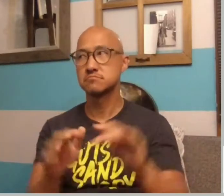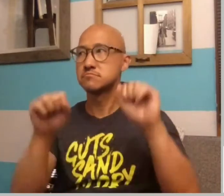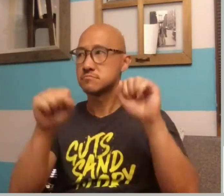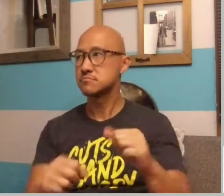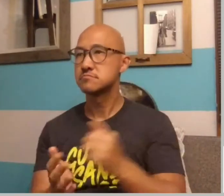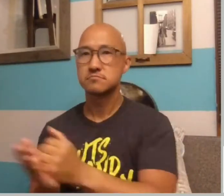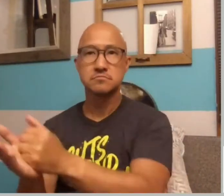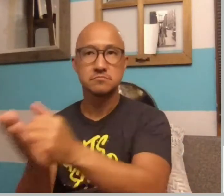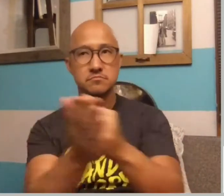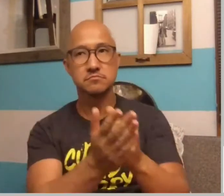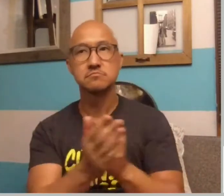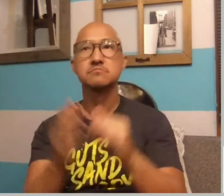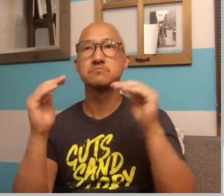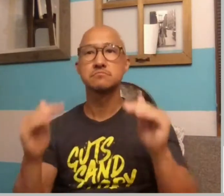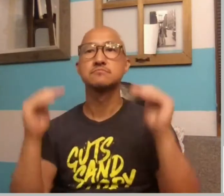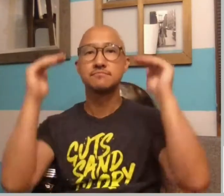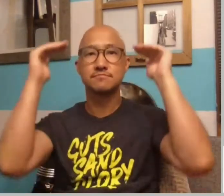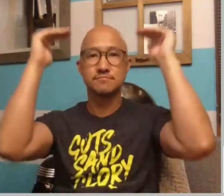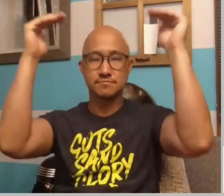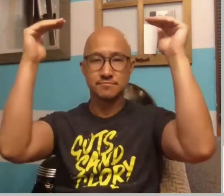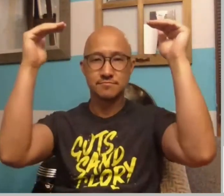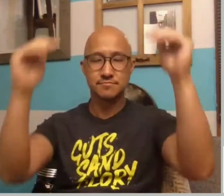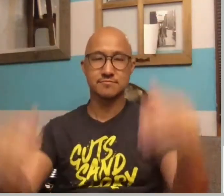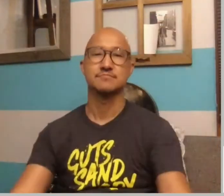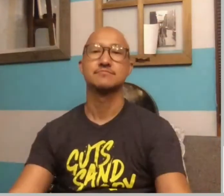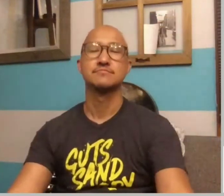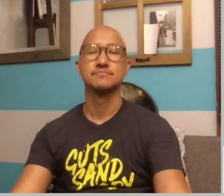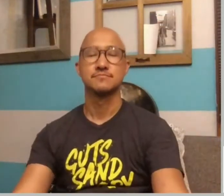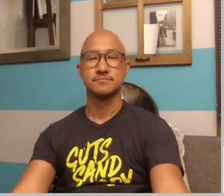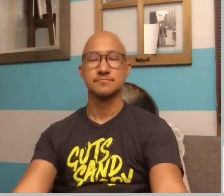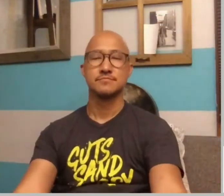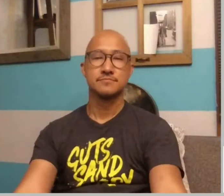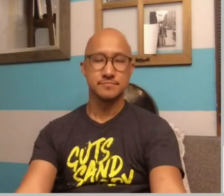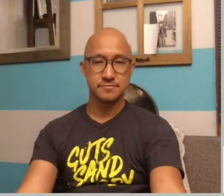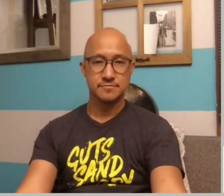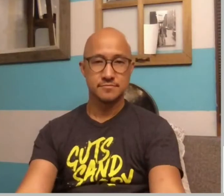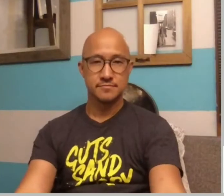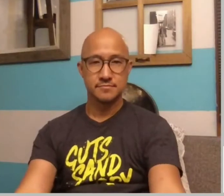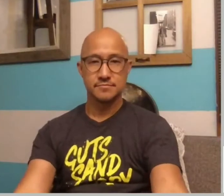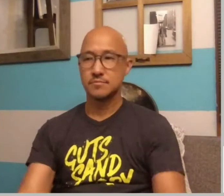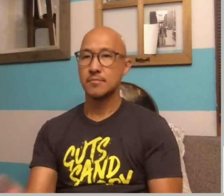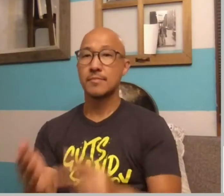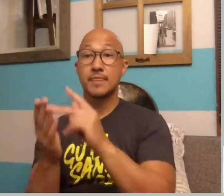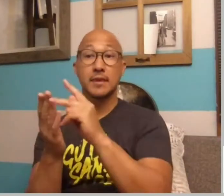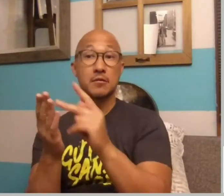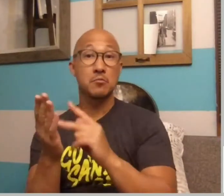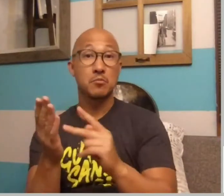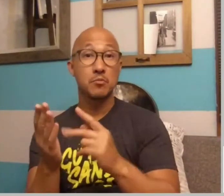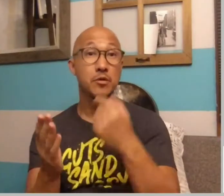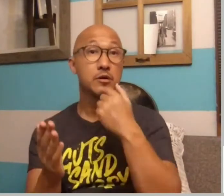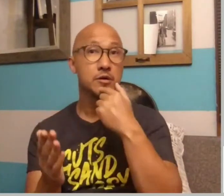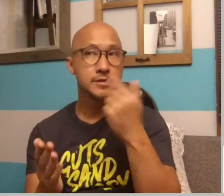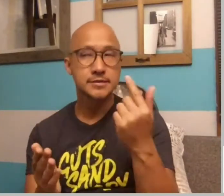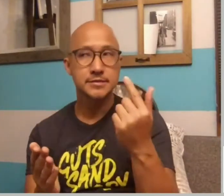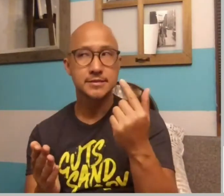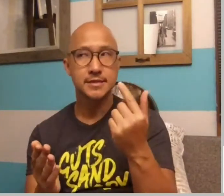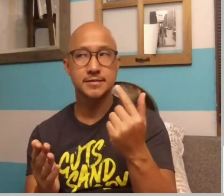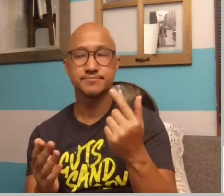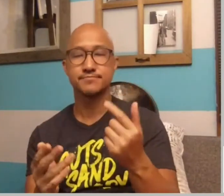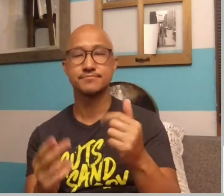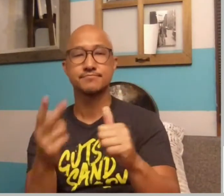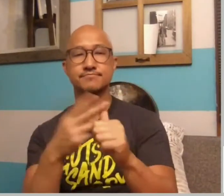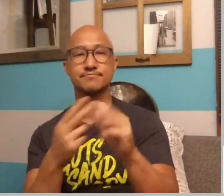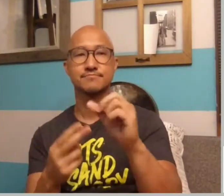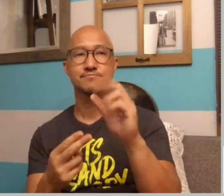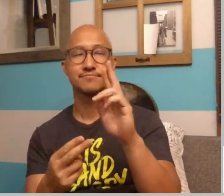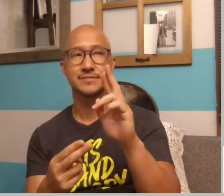2, verses 3 and 4. It says, "That is why I wrote to you as I did, so that when I do come, I won't be grieved by